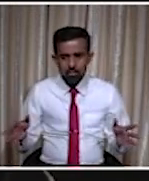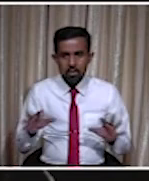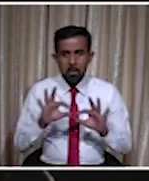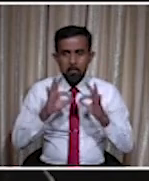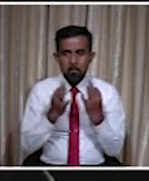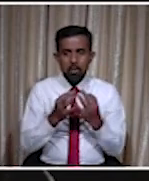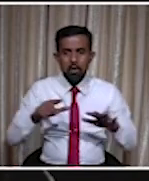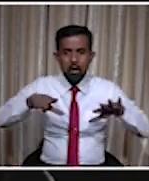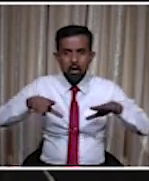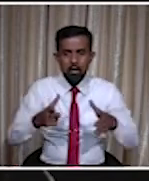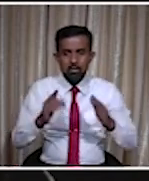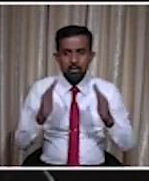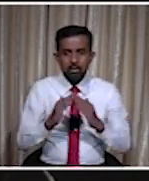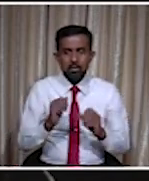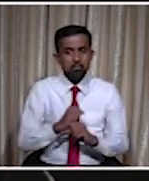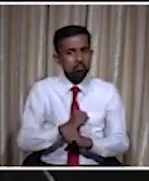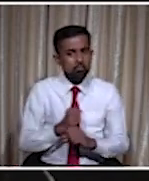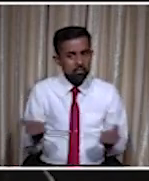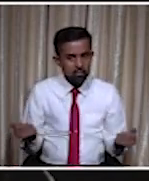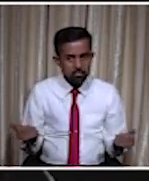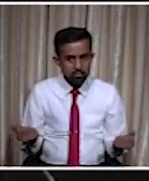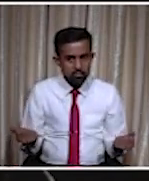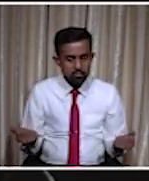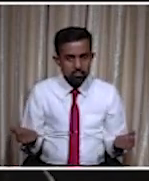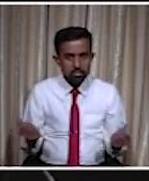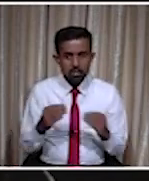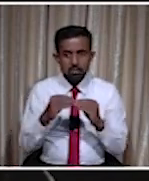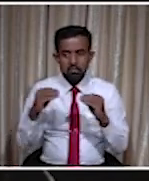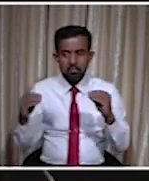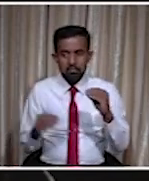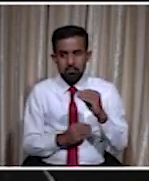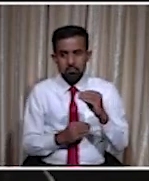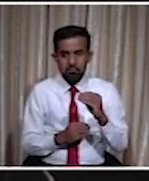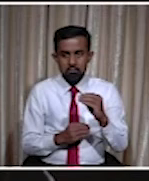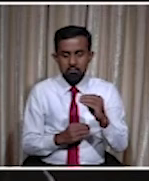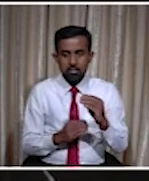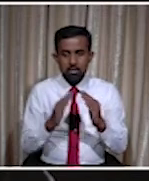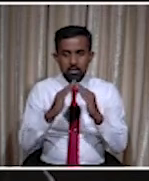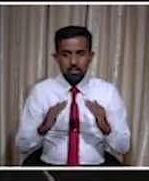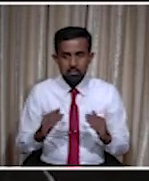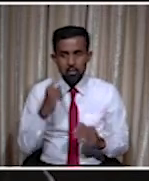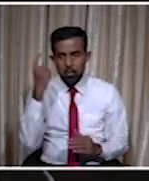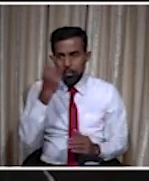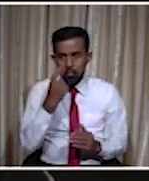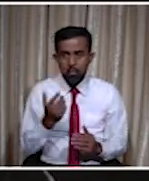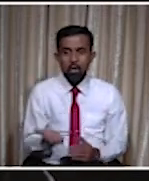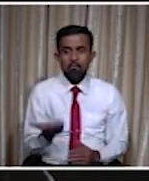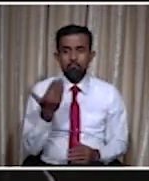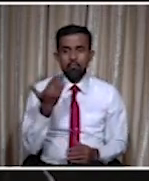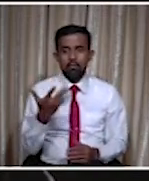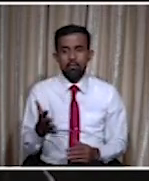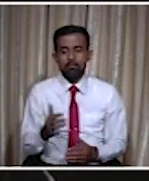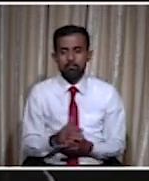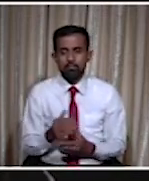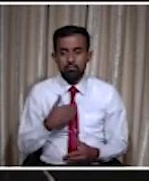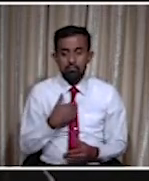houses. They had to be found alternate housing facilities. In fact, I had a meeting with the Divisional Secretary of